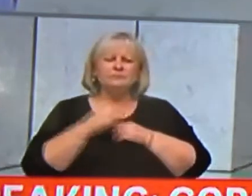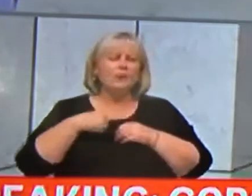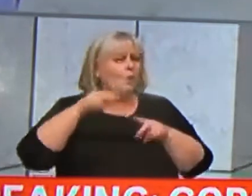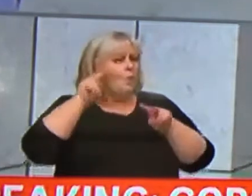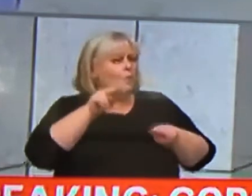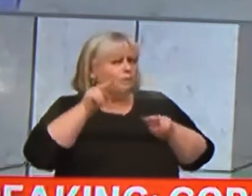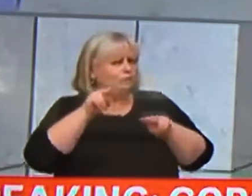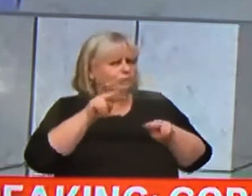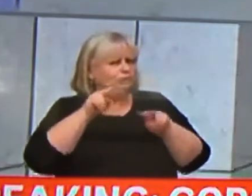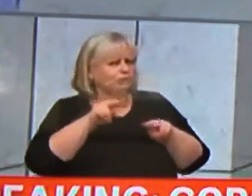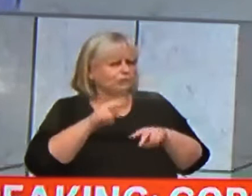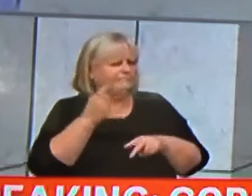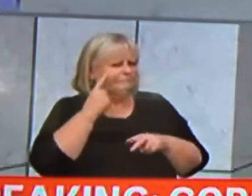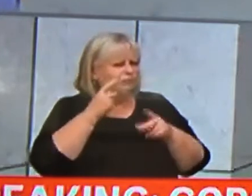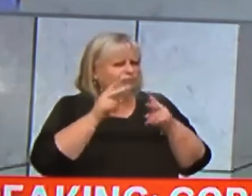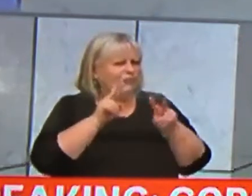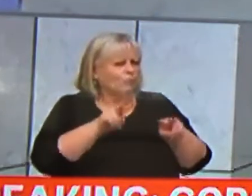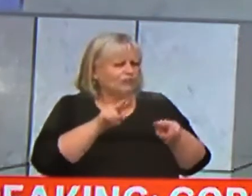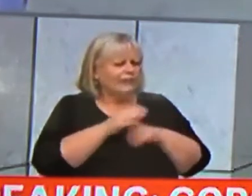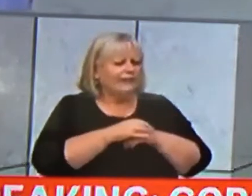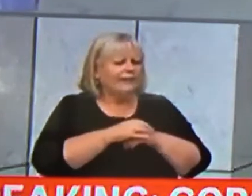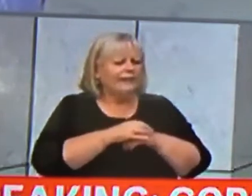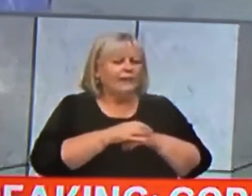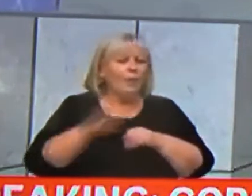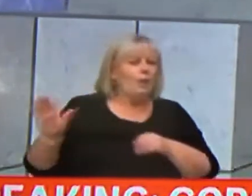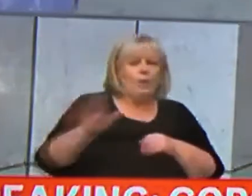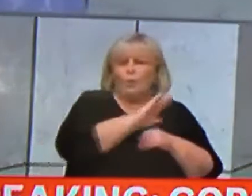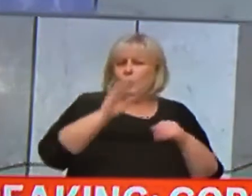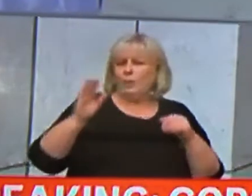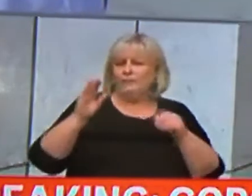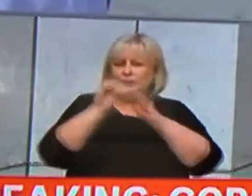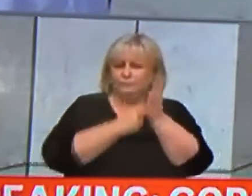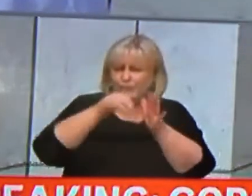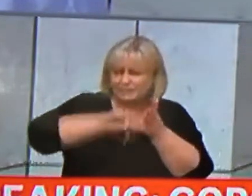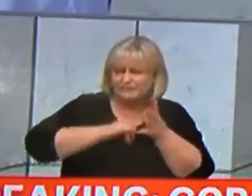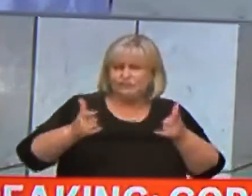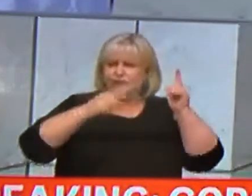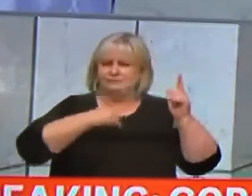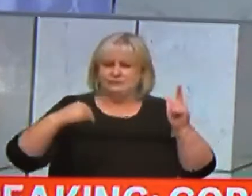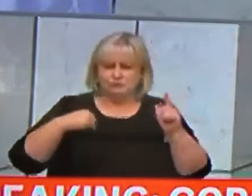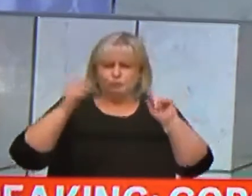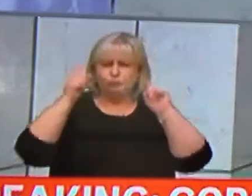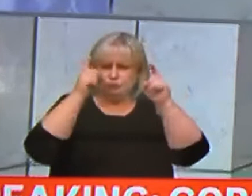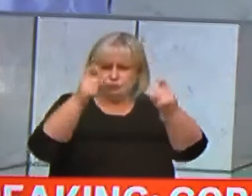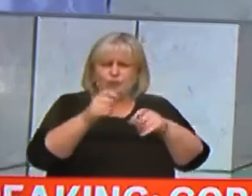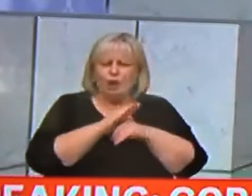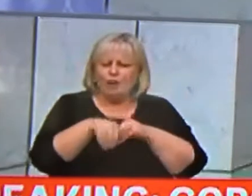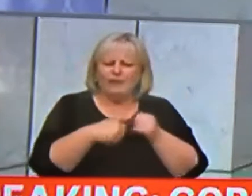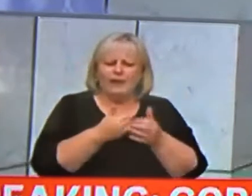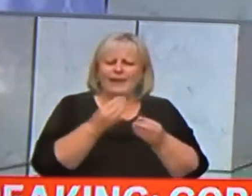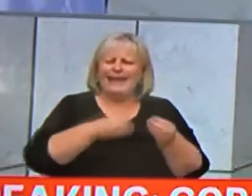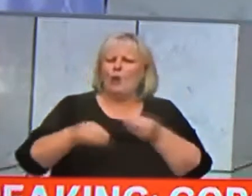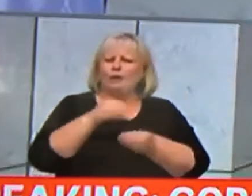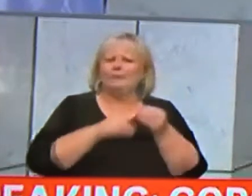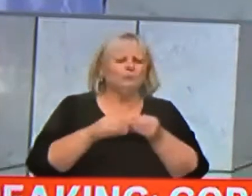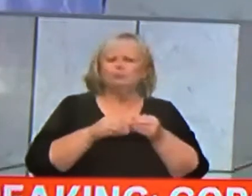closely and am deeply concerned, as are all premiers and chief ministers, by the devastating impacts in our economy, and